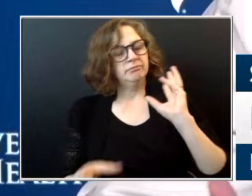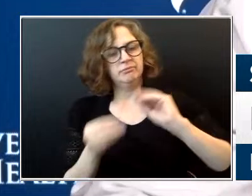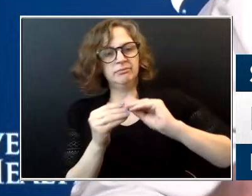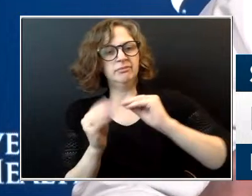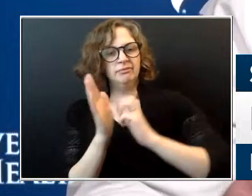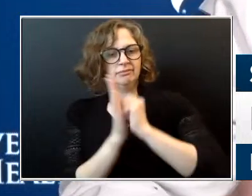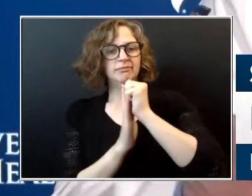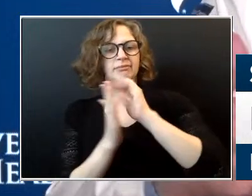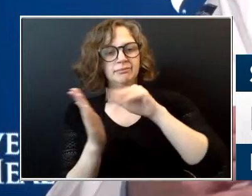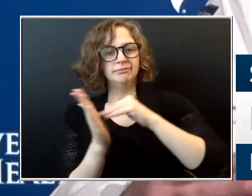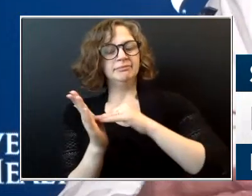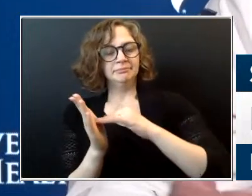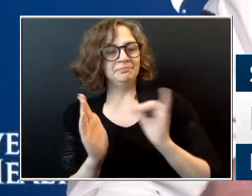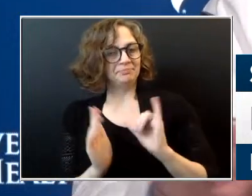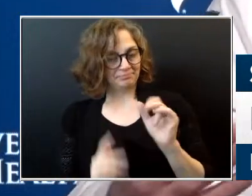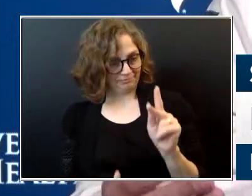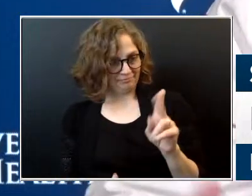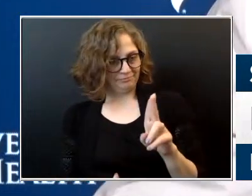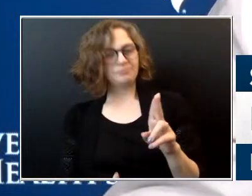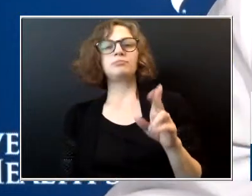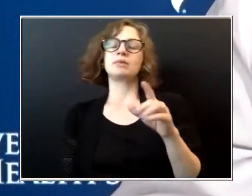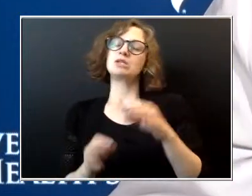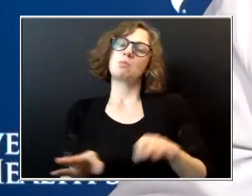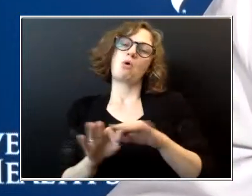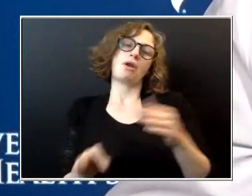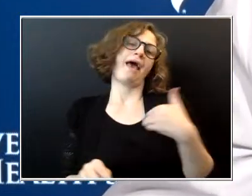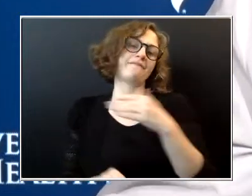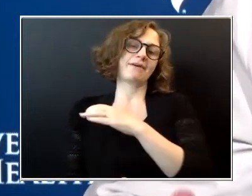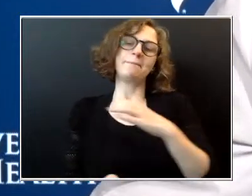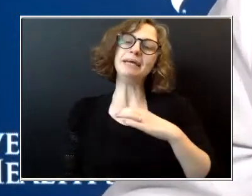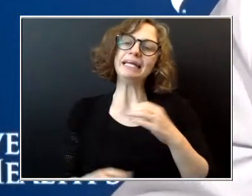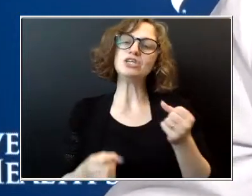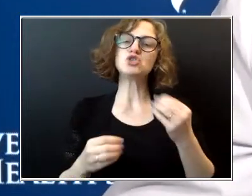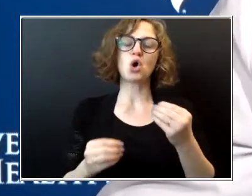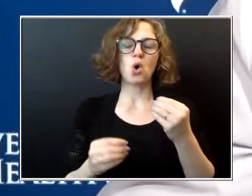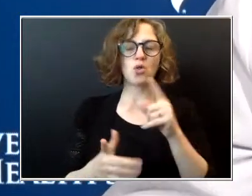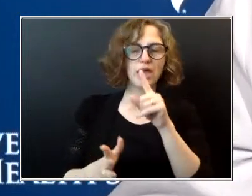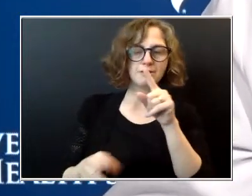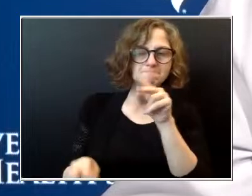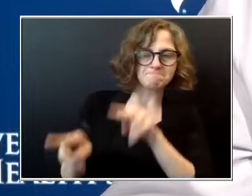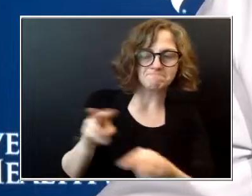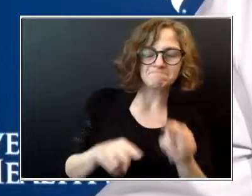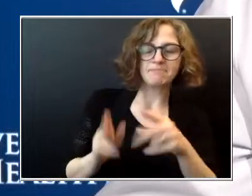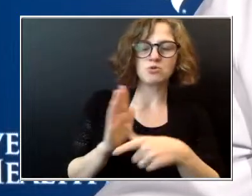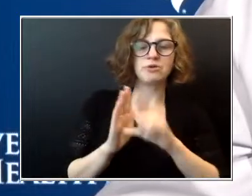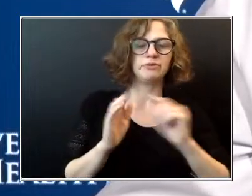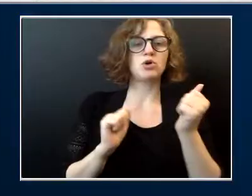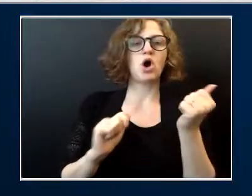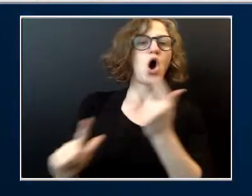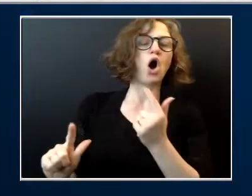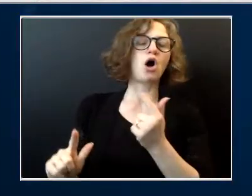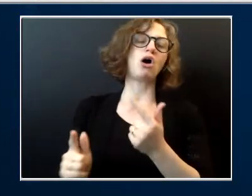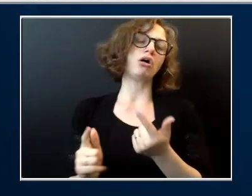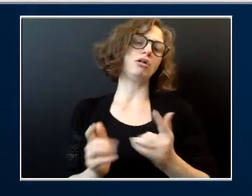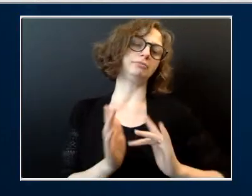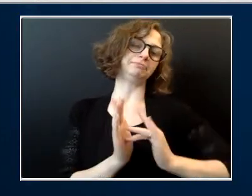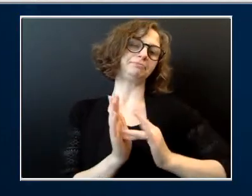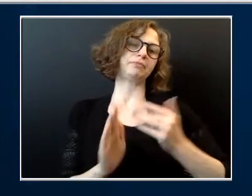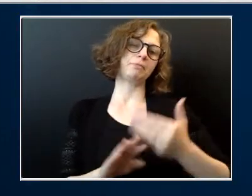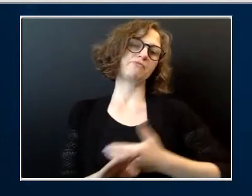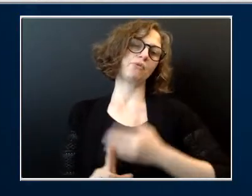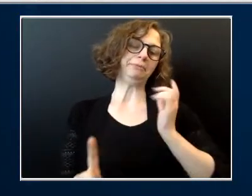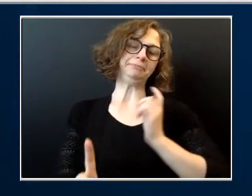committees in order to make sure they review any approval agents before prescribing in the health system. So you really looked at the